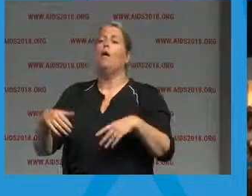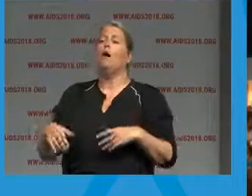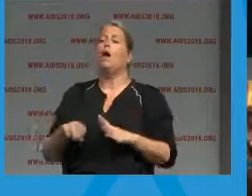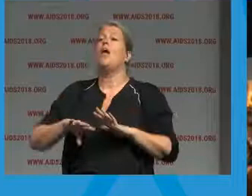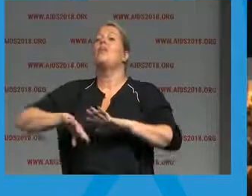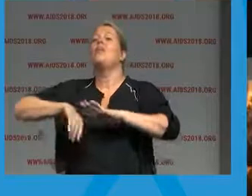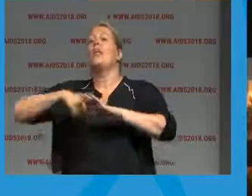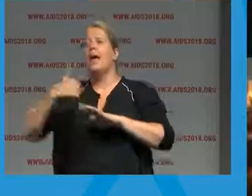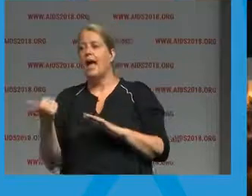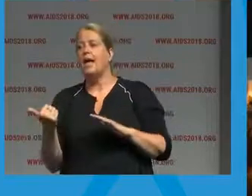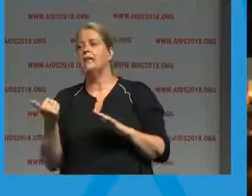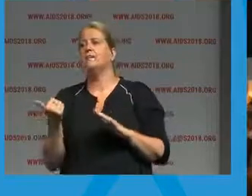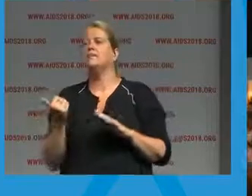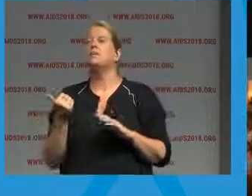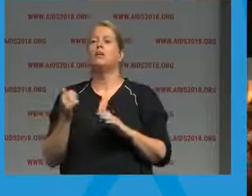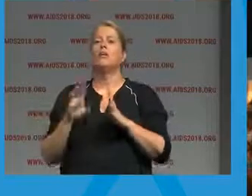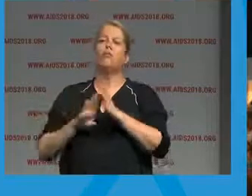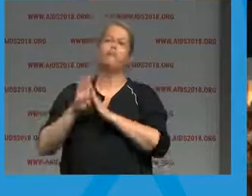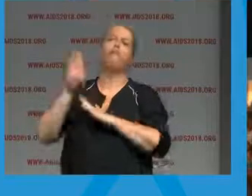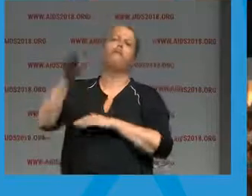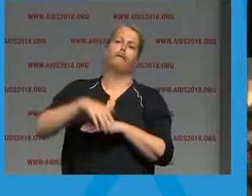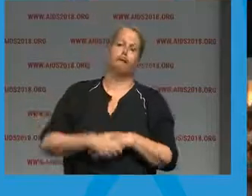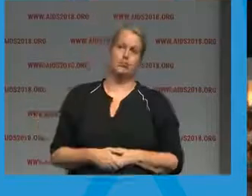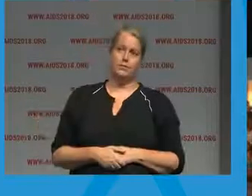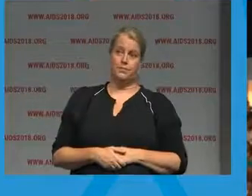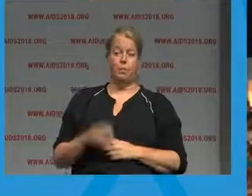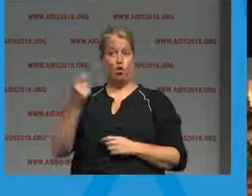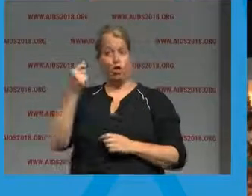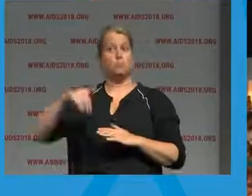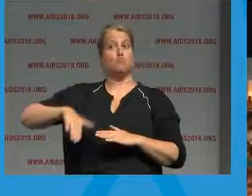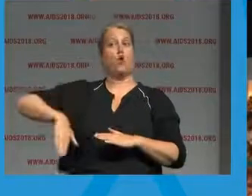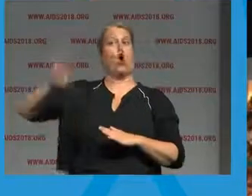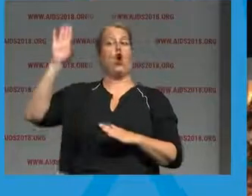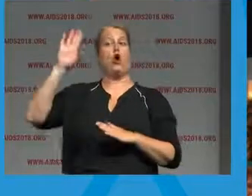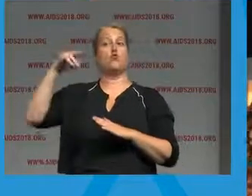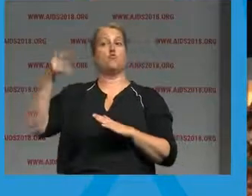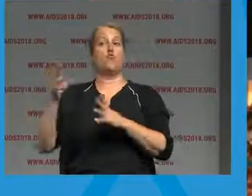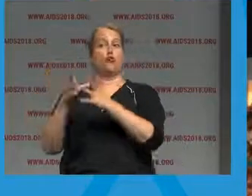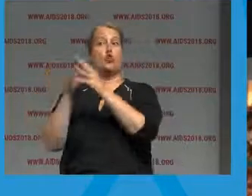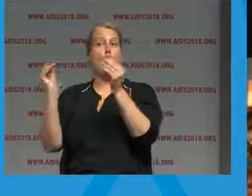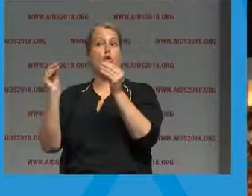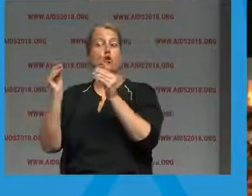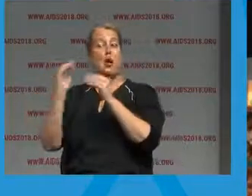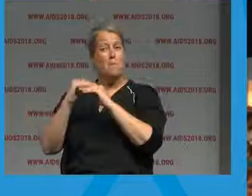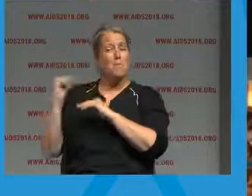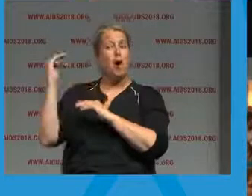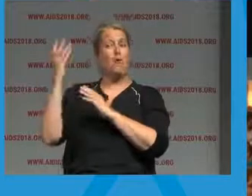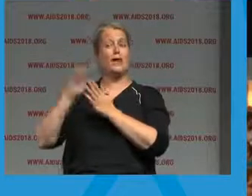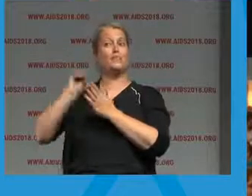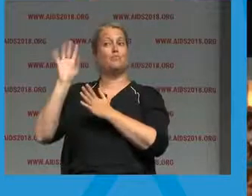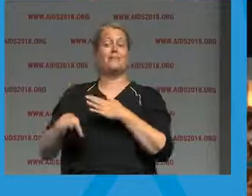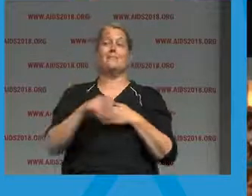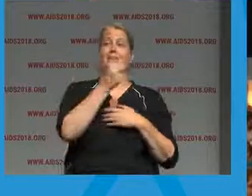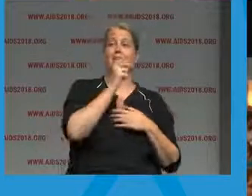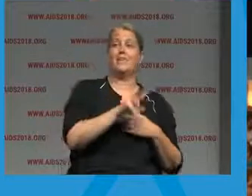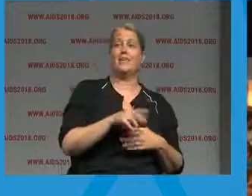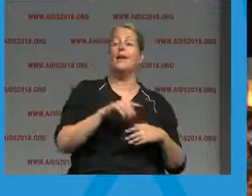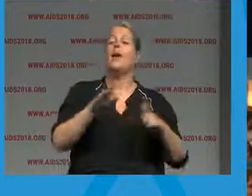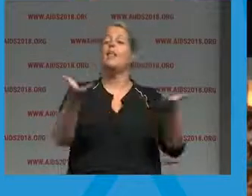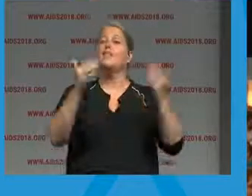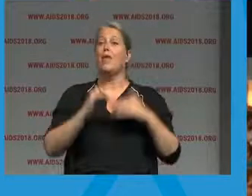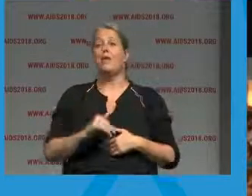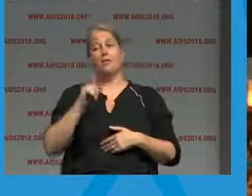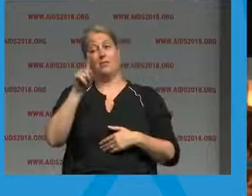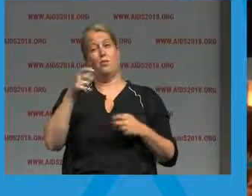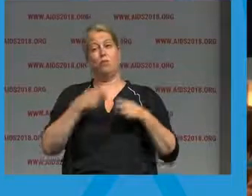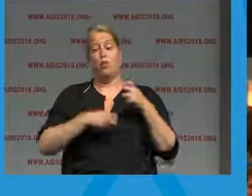and MDR TB is more dangerous than HIV. And second problem is medical doctors. Third problem is hospitals.